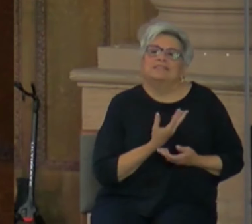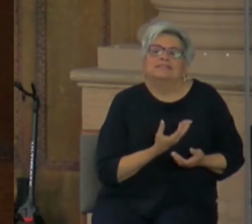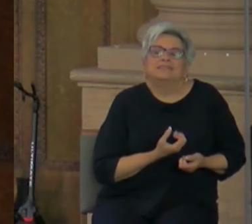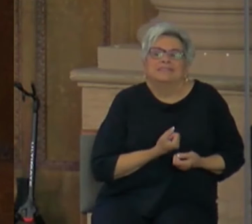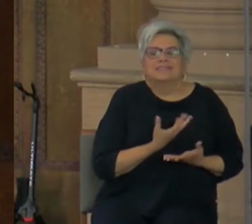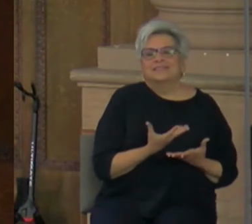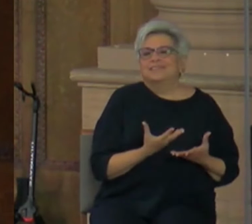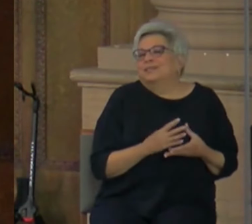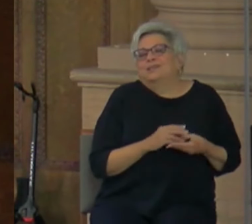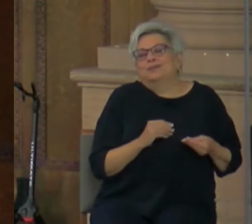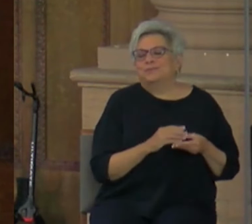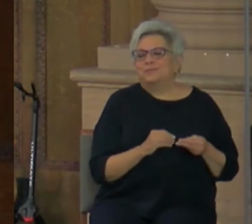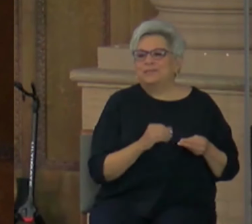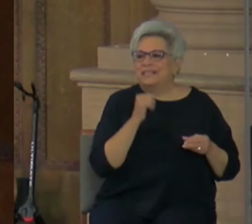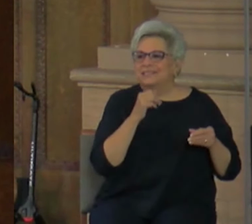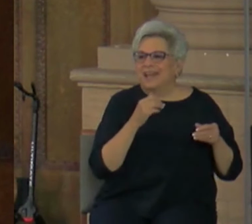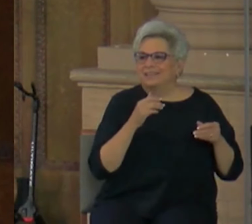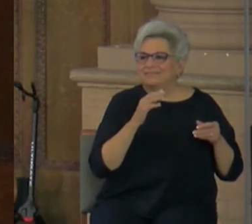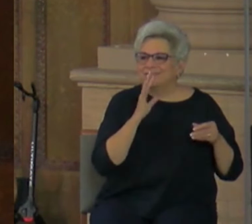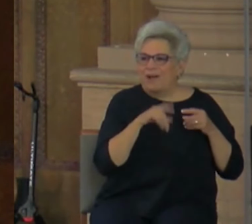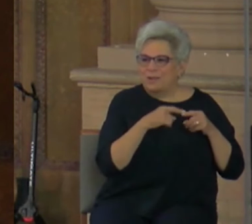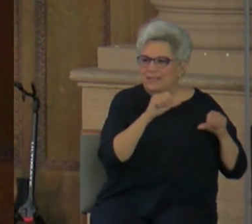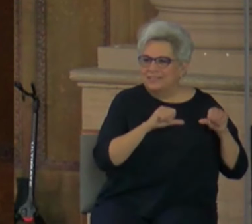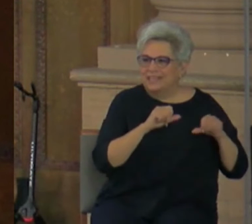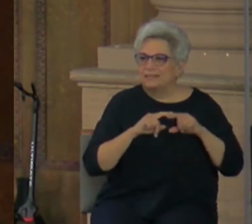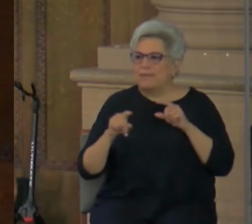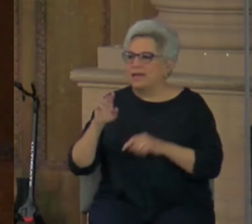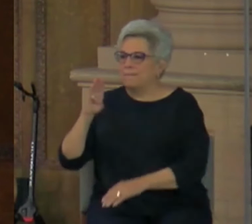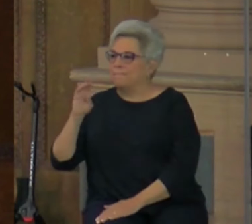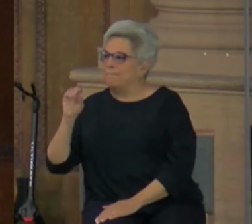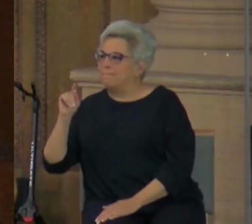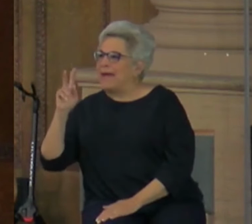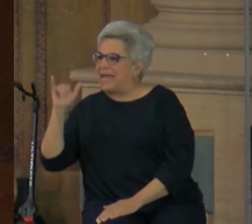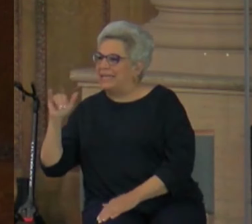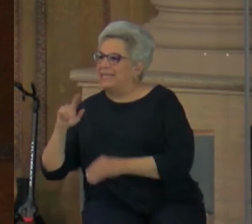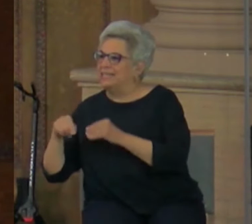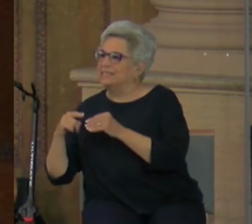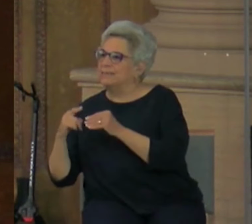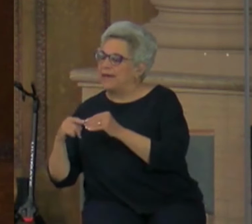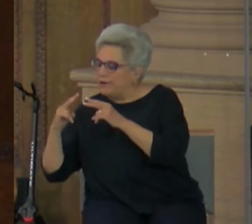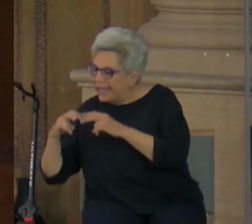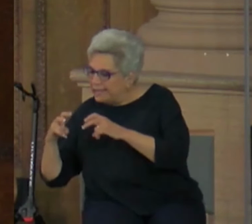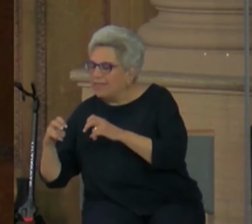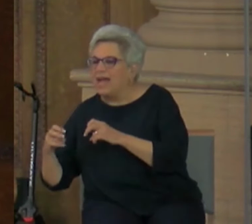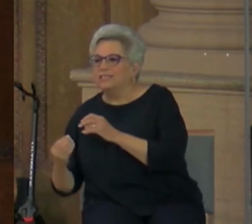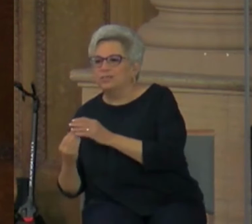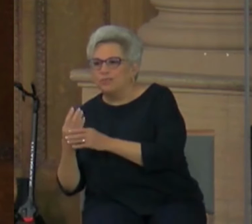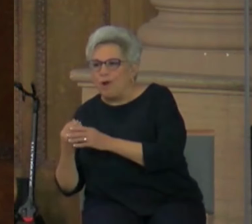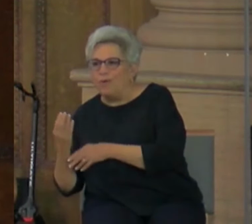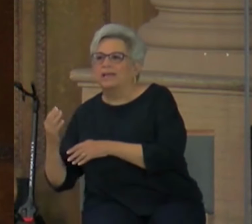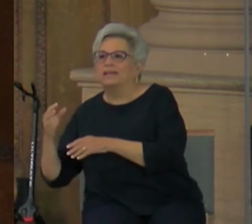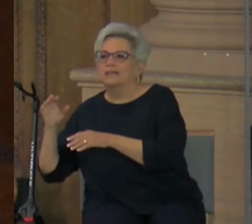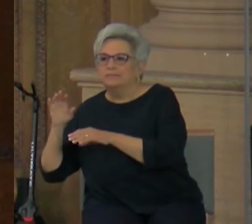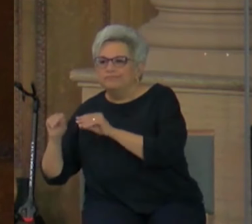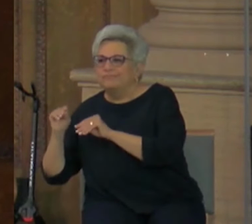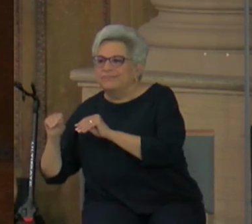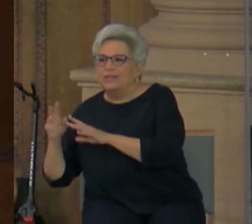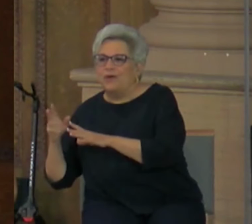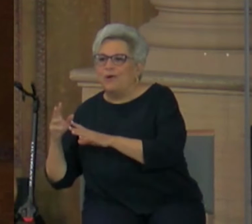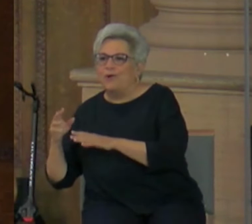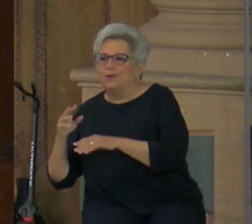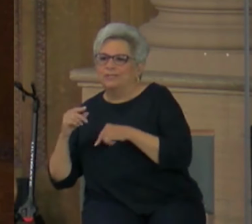and is less concerned with scientific accuracy, where a botany book is about analyzing and facts and genes and is not at